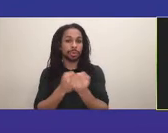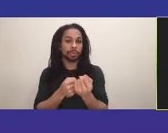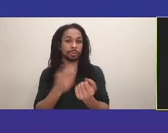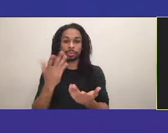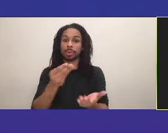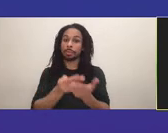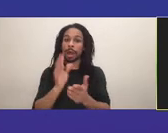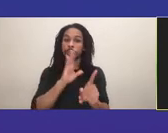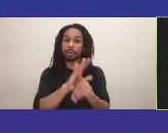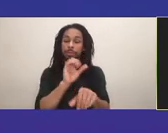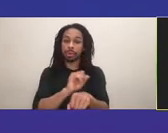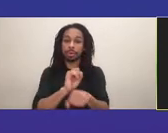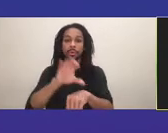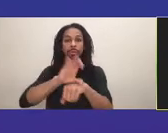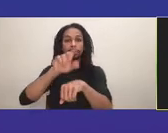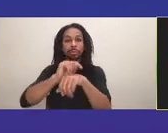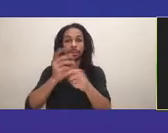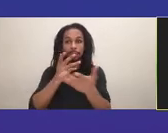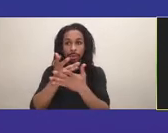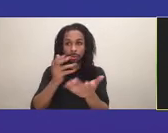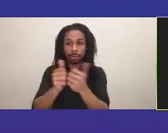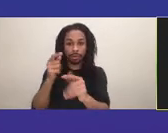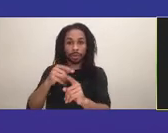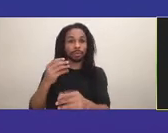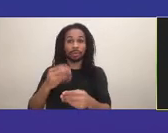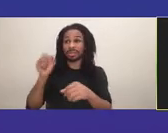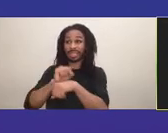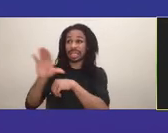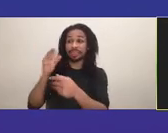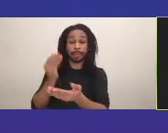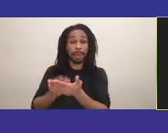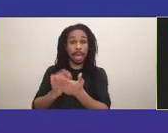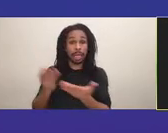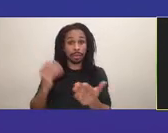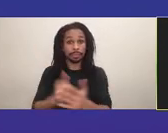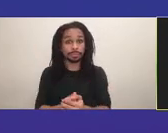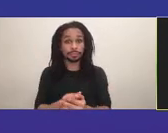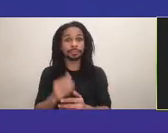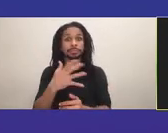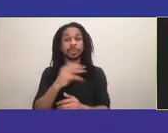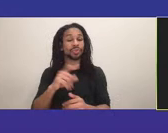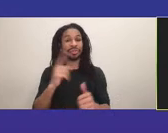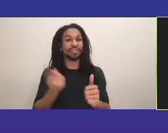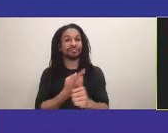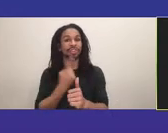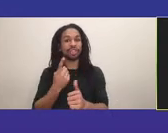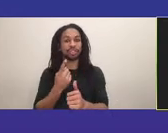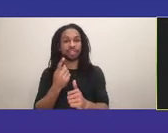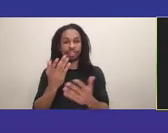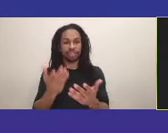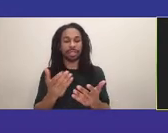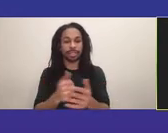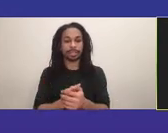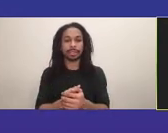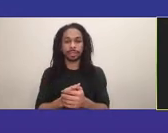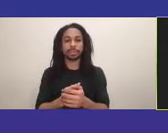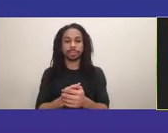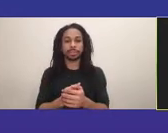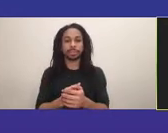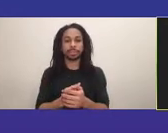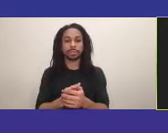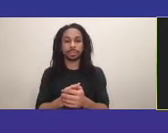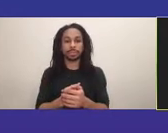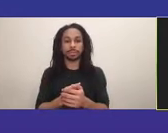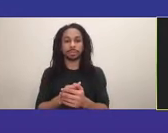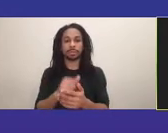or consulting with them or simply sending them money. And so the first person is Teresa Johnson,